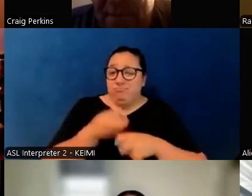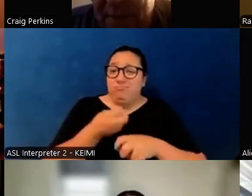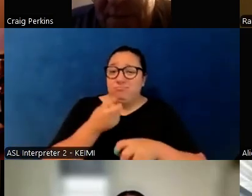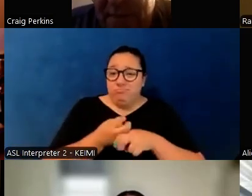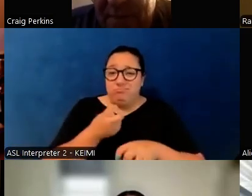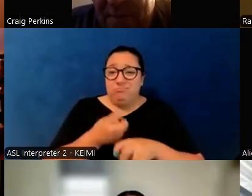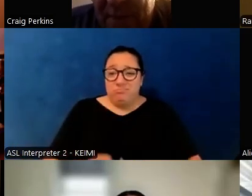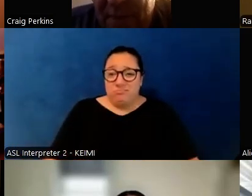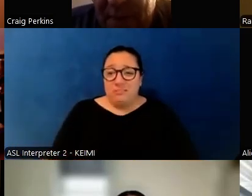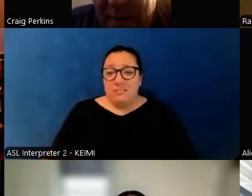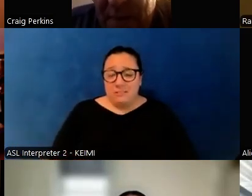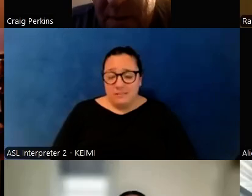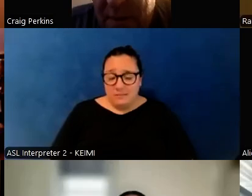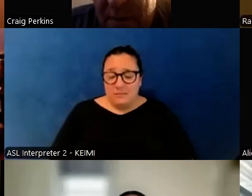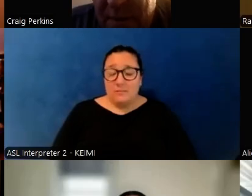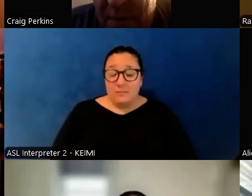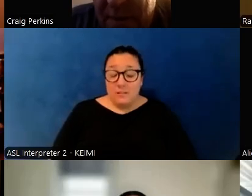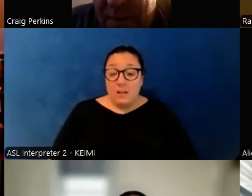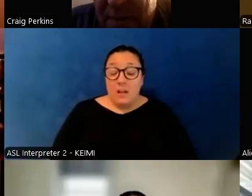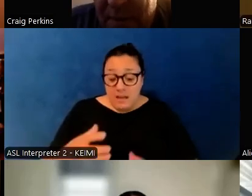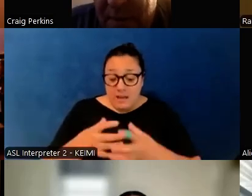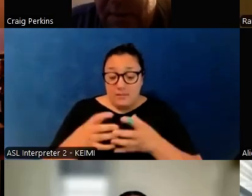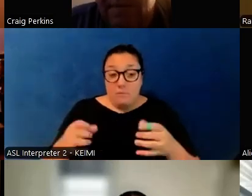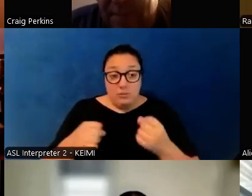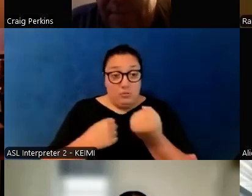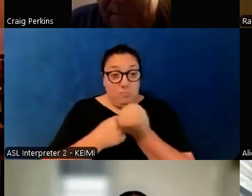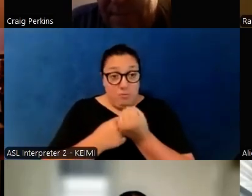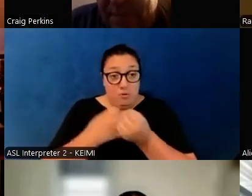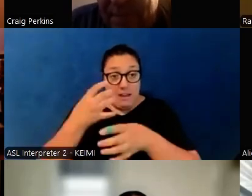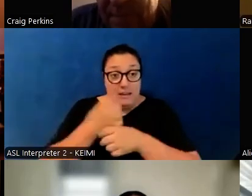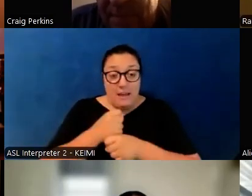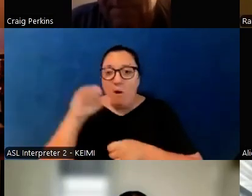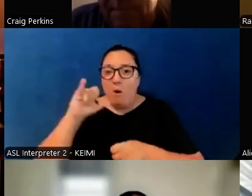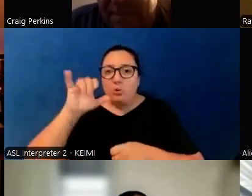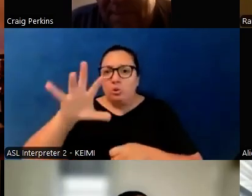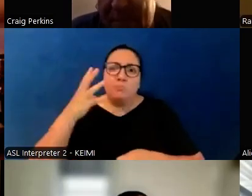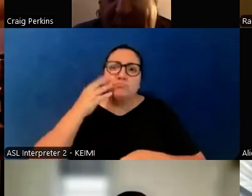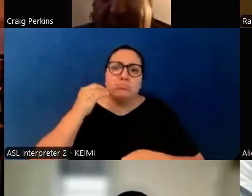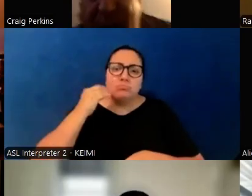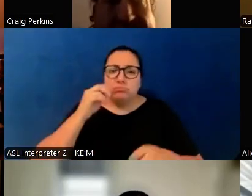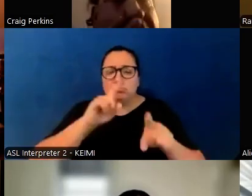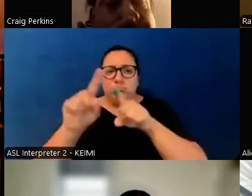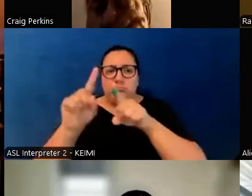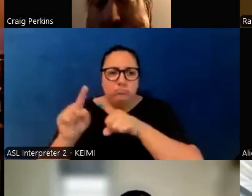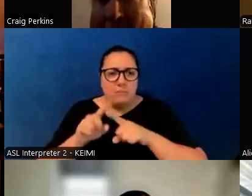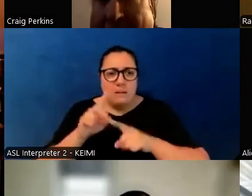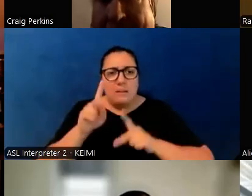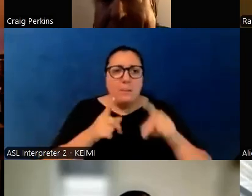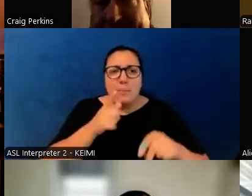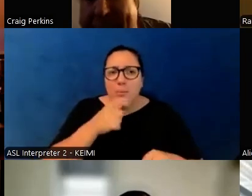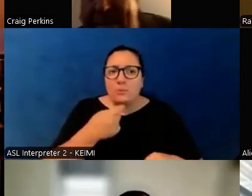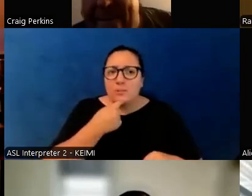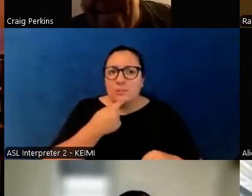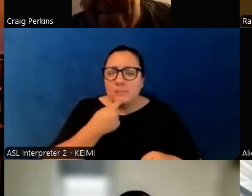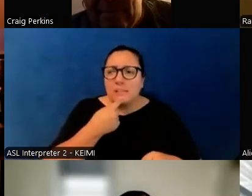hard. And as much support as you can get, you appreciate. I appreciated the testimony. Everyone that just seems very sincere